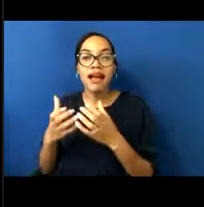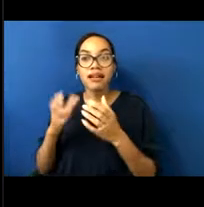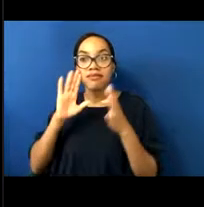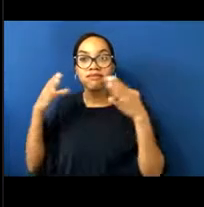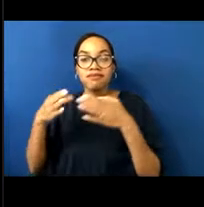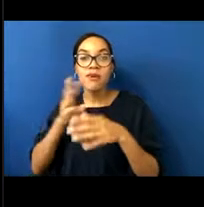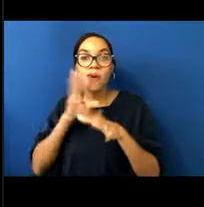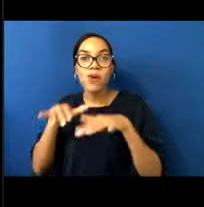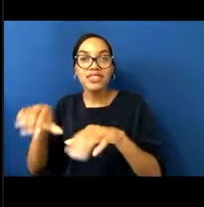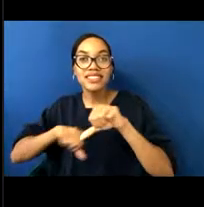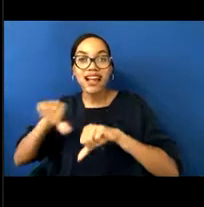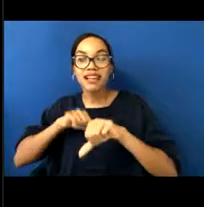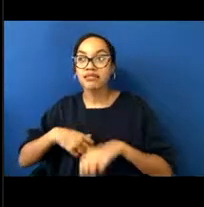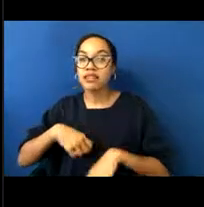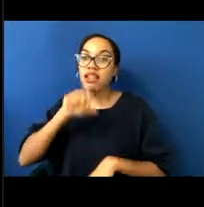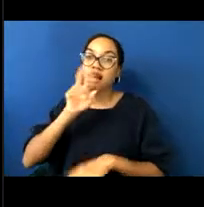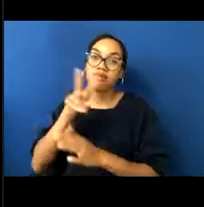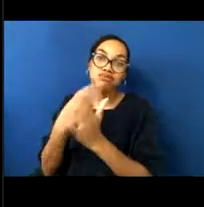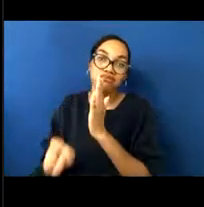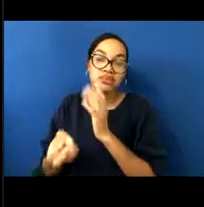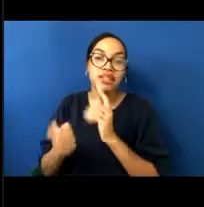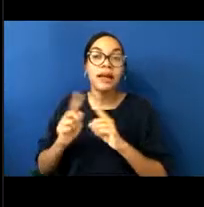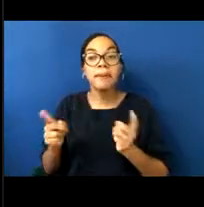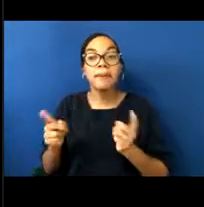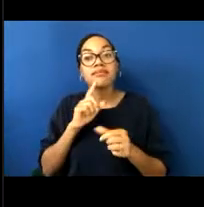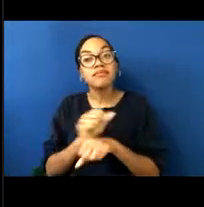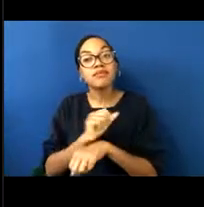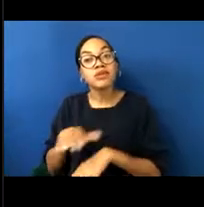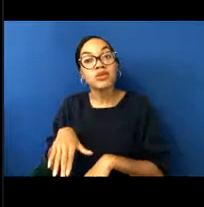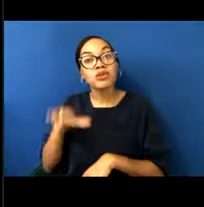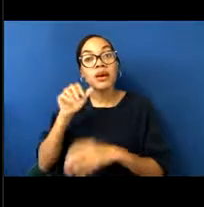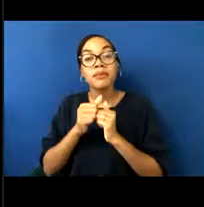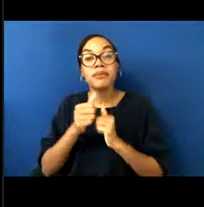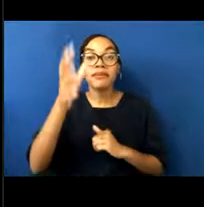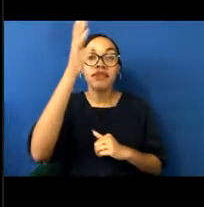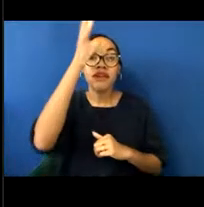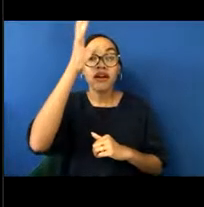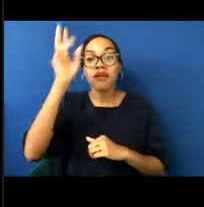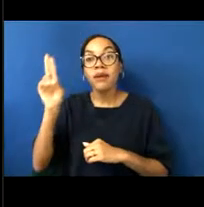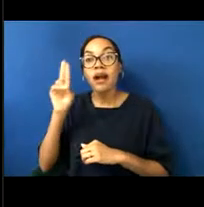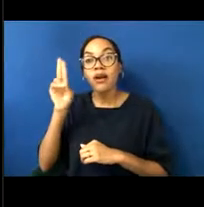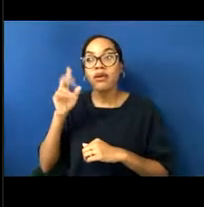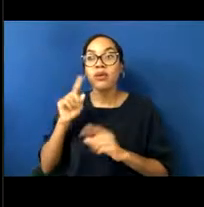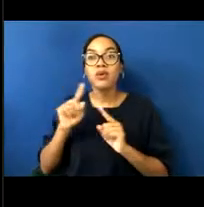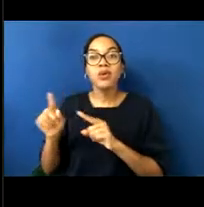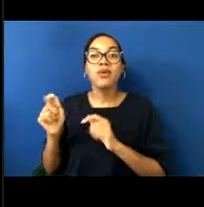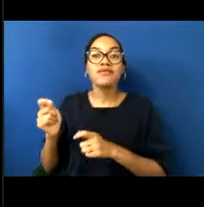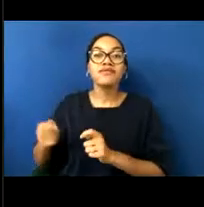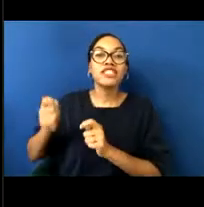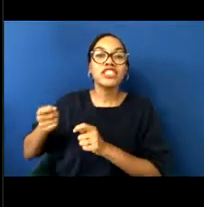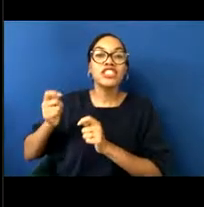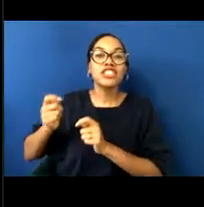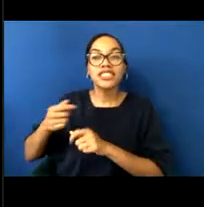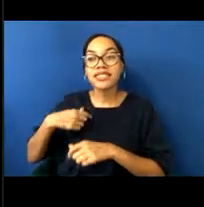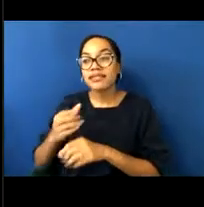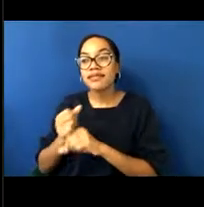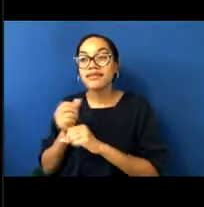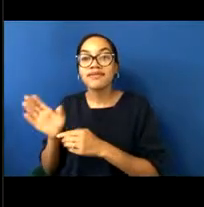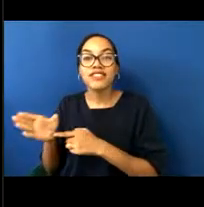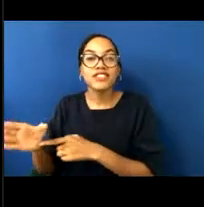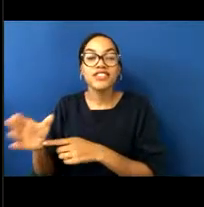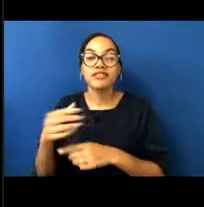my dad, grandfather and uncle in the Delaware Bay for blue crabs and summer flounder. So I always had a fascination with the